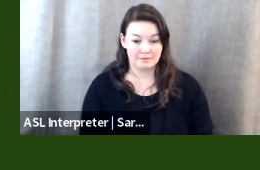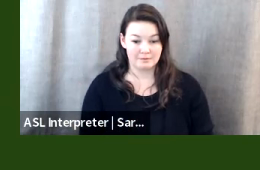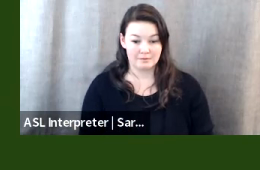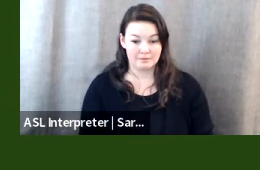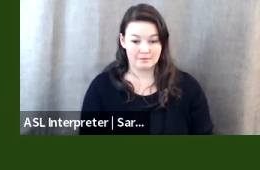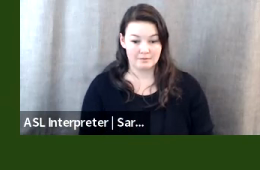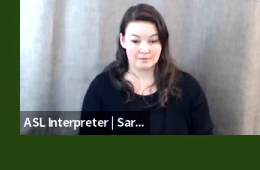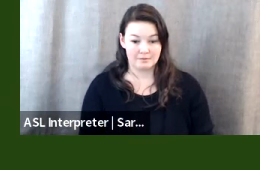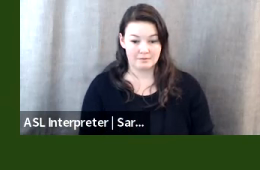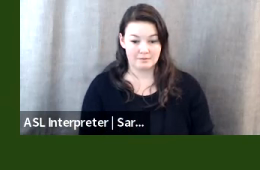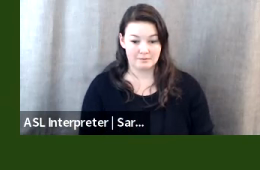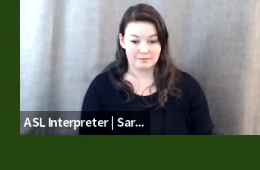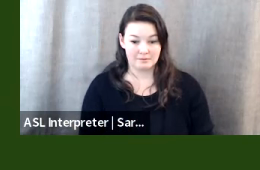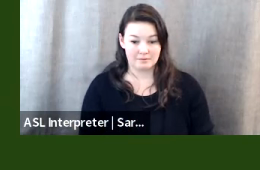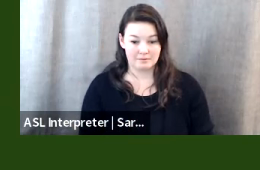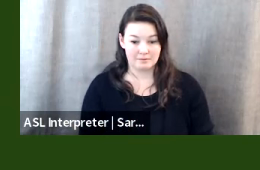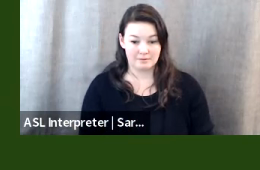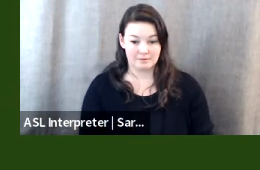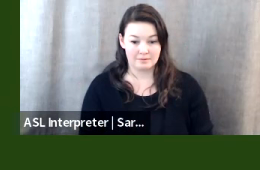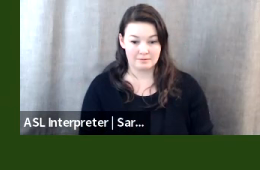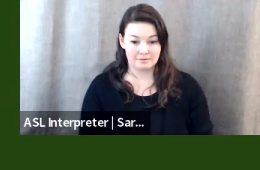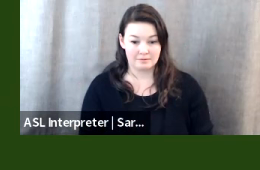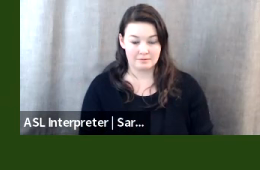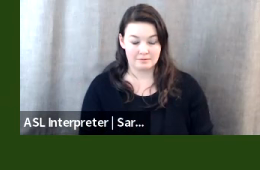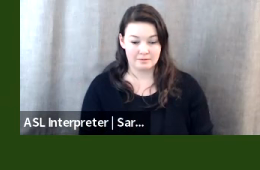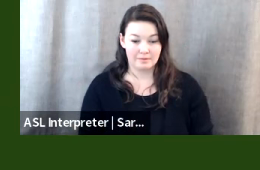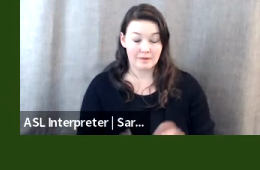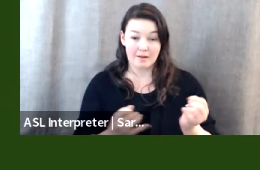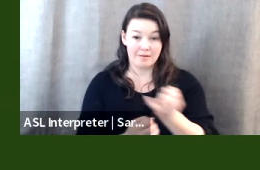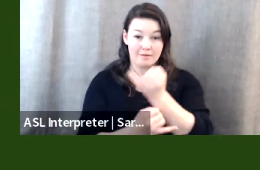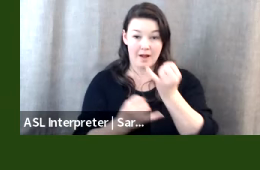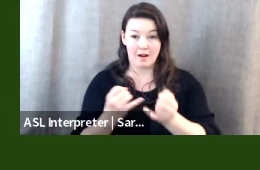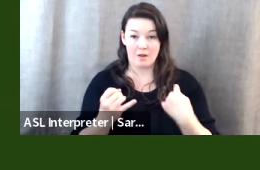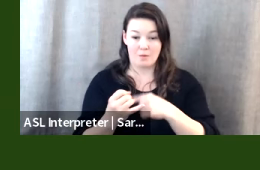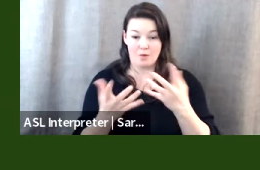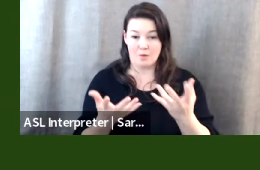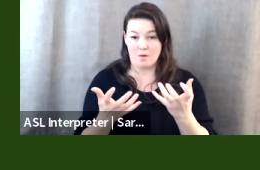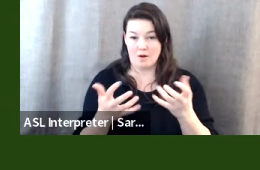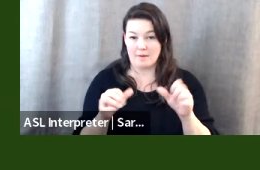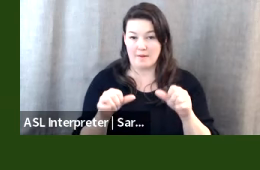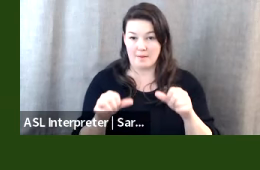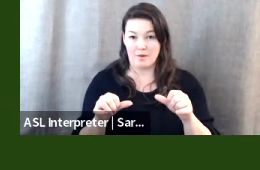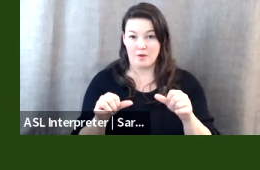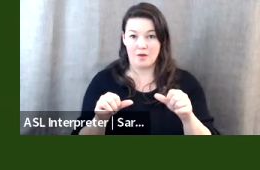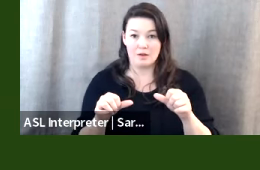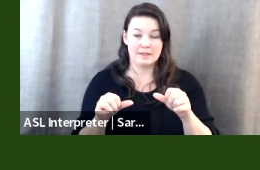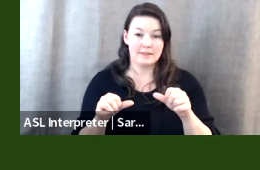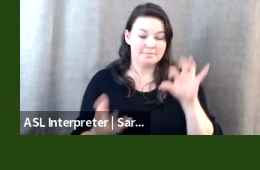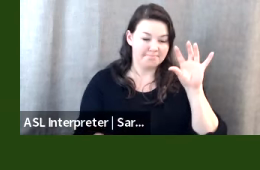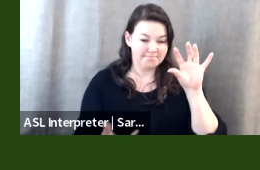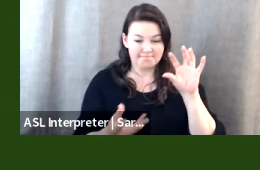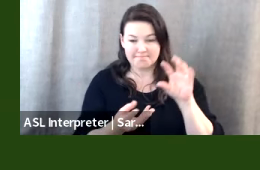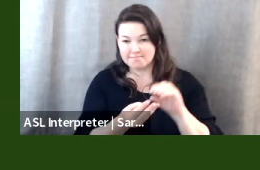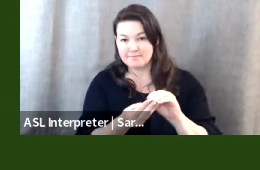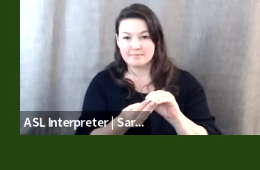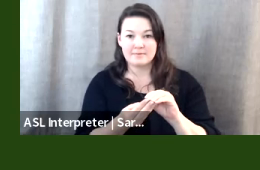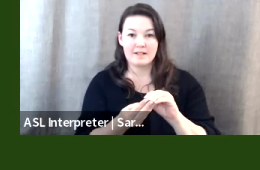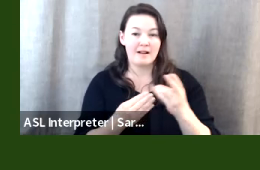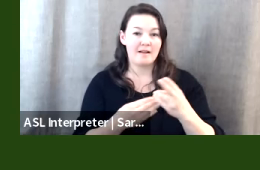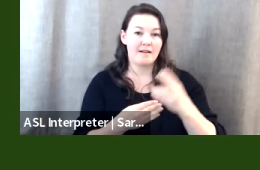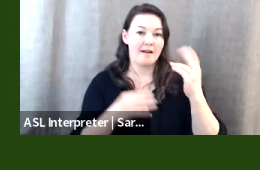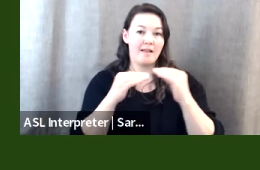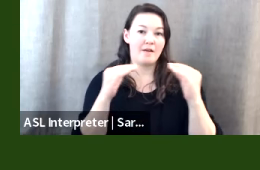justo y factible. And then finally, we want to be able to put together a high-level budget that really spells